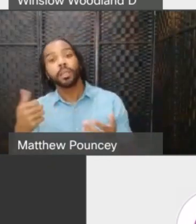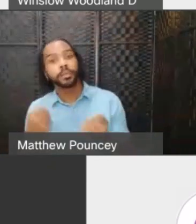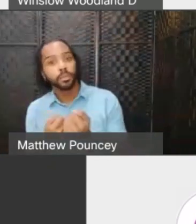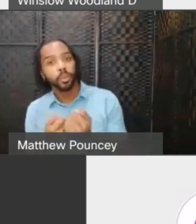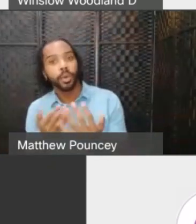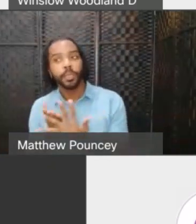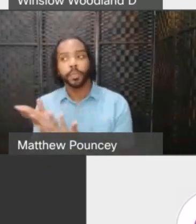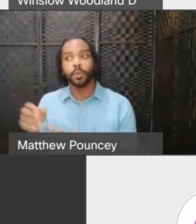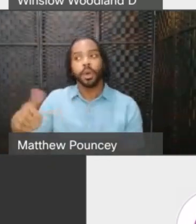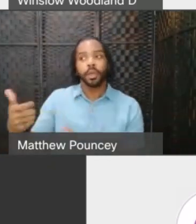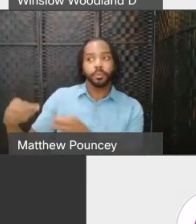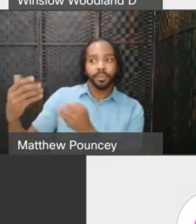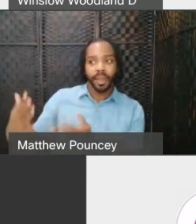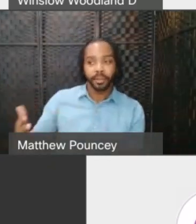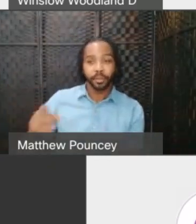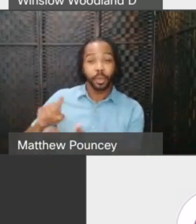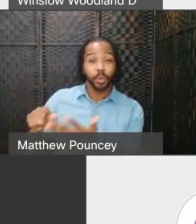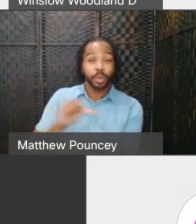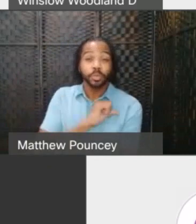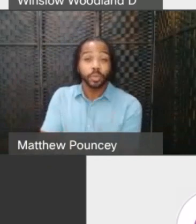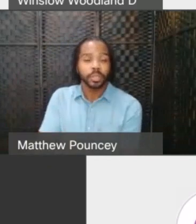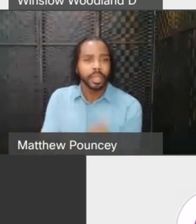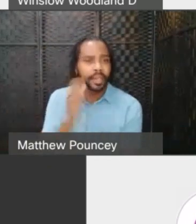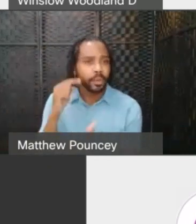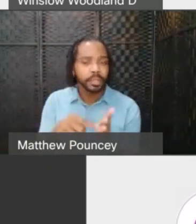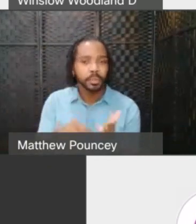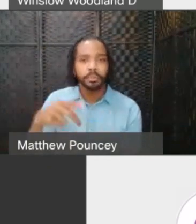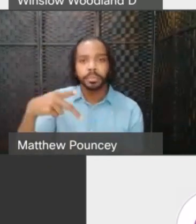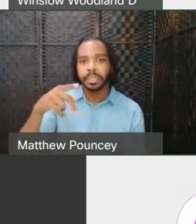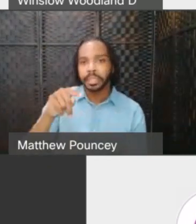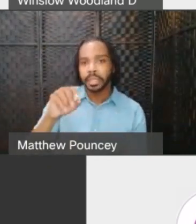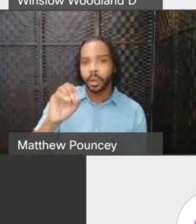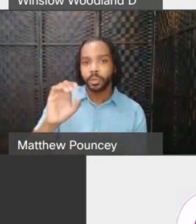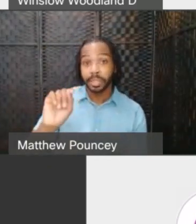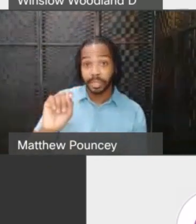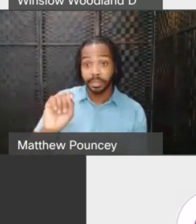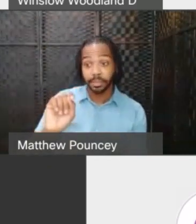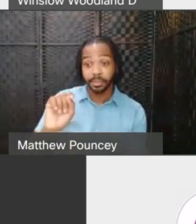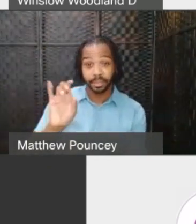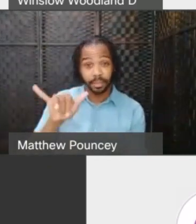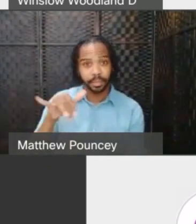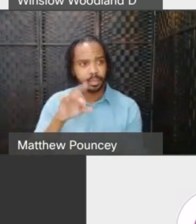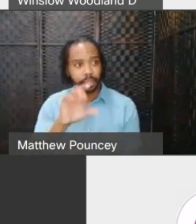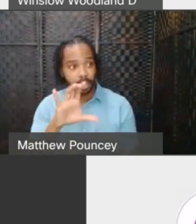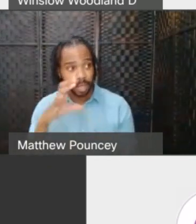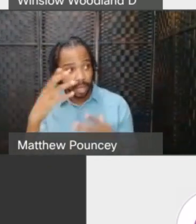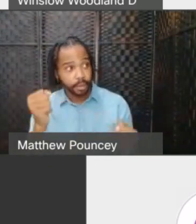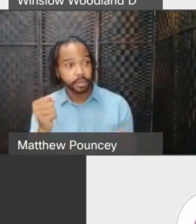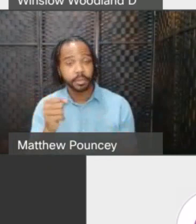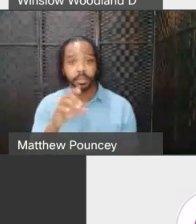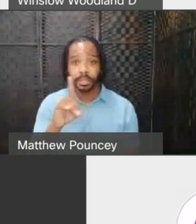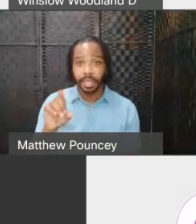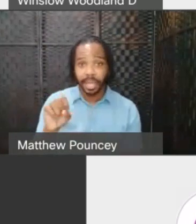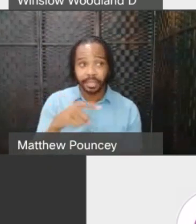from other providers like PT, OT. Is DC Health or DDS verifying the vaccination